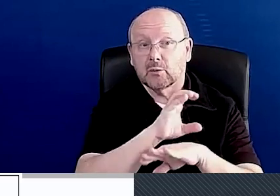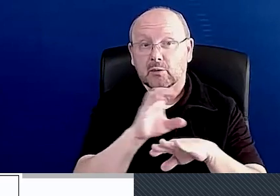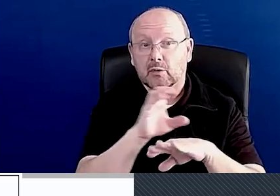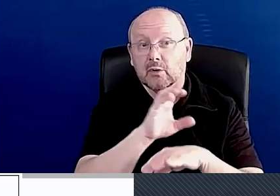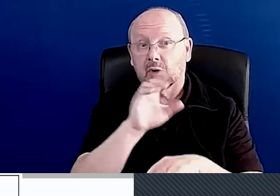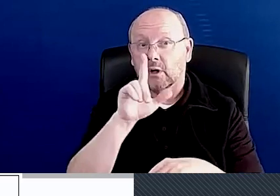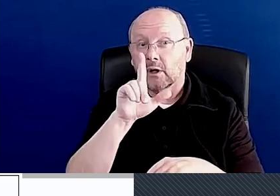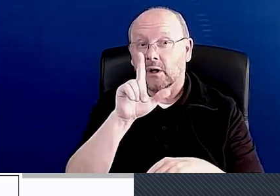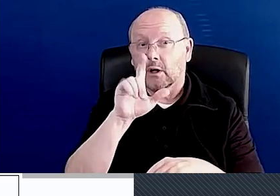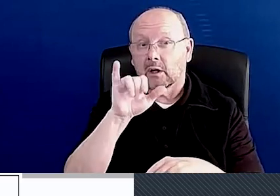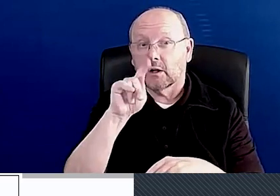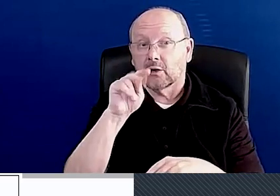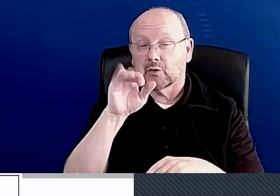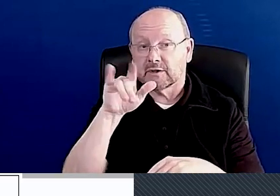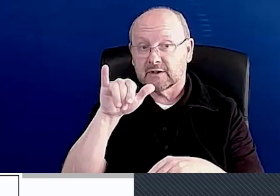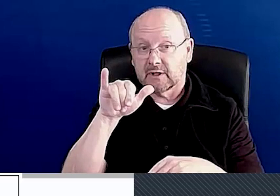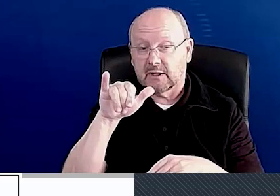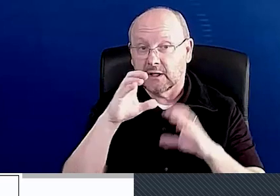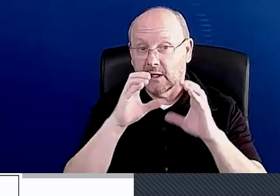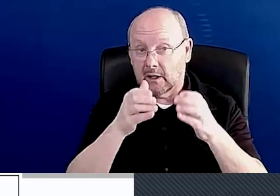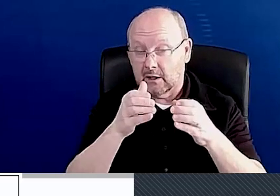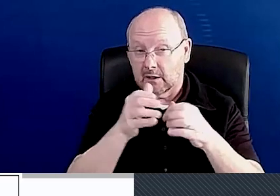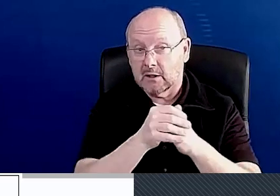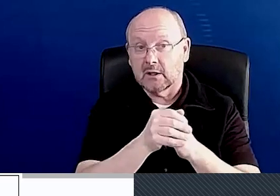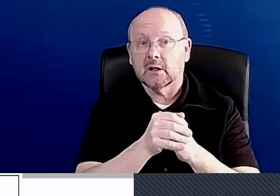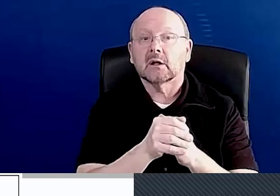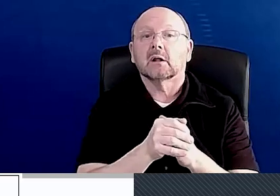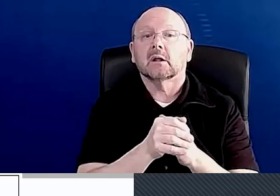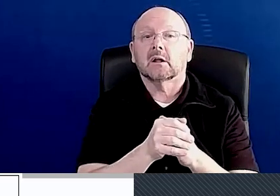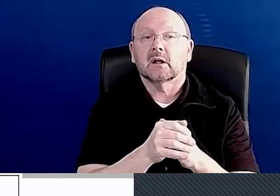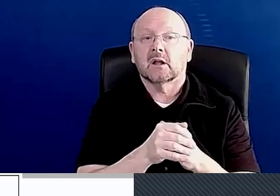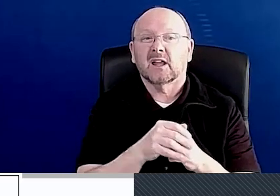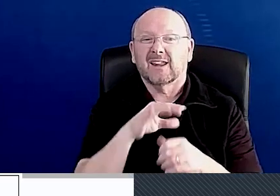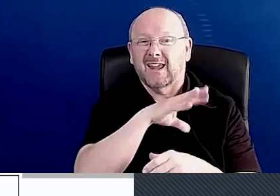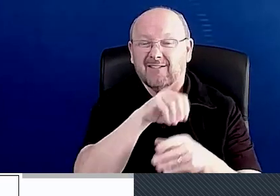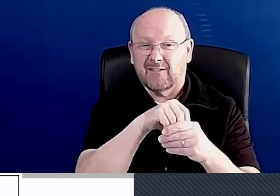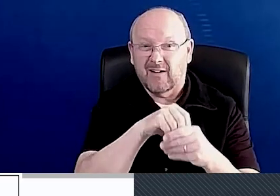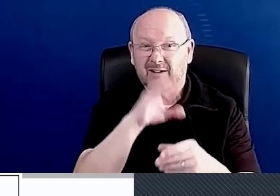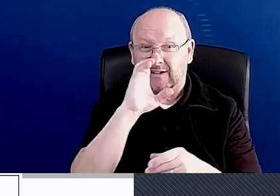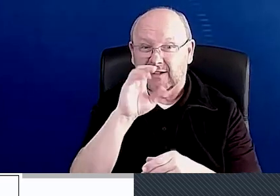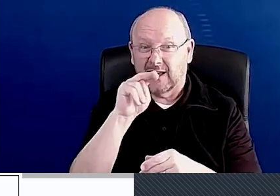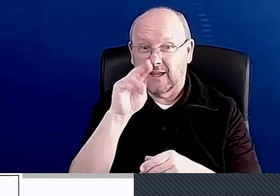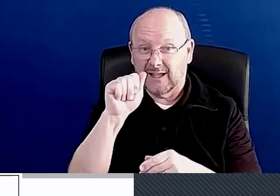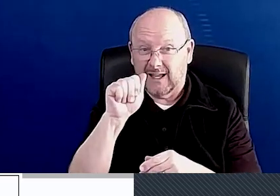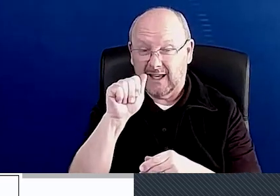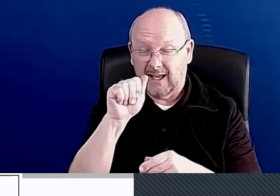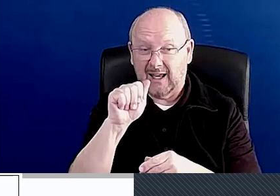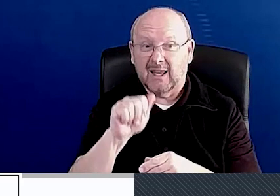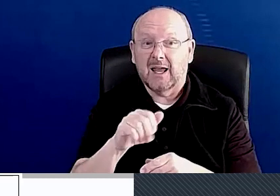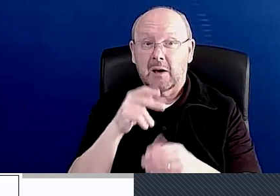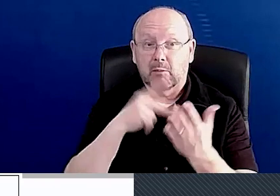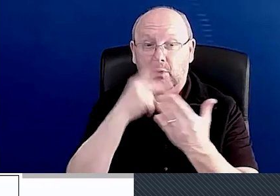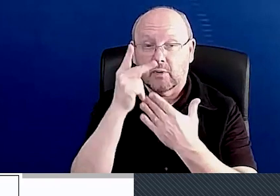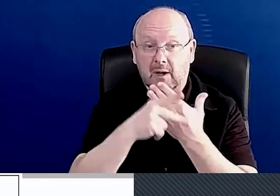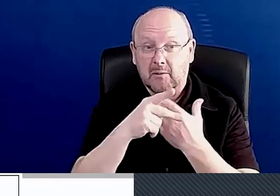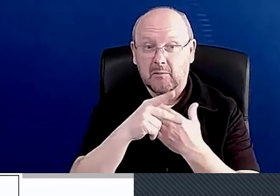course. Those students are concurrently enrolled in their CNA program there at Fresno Adult School, the